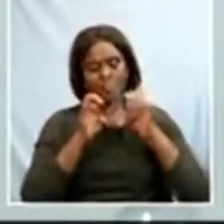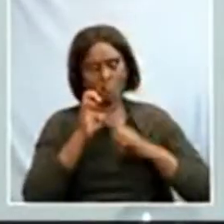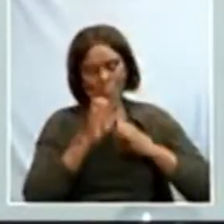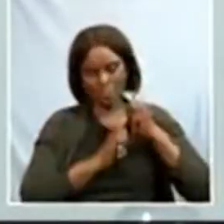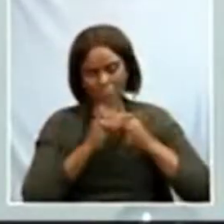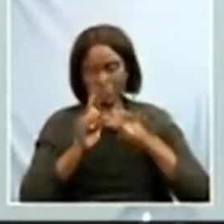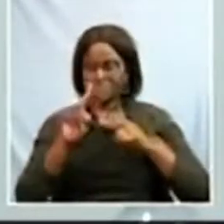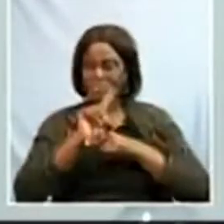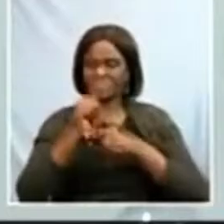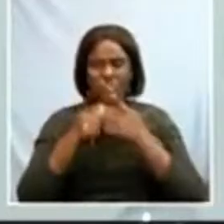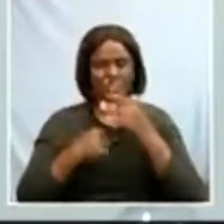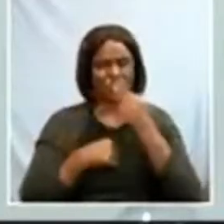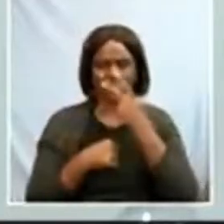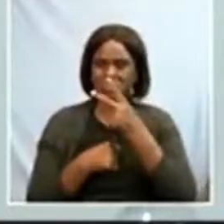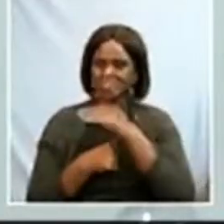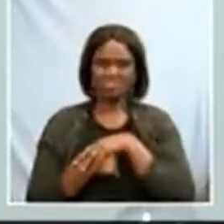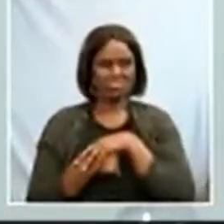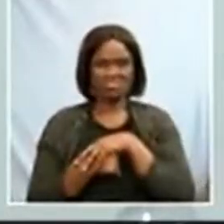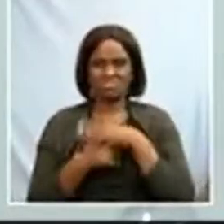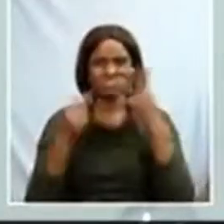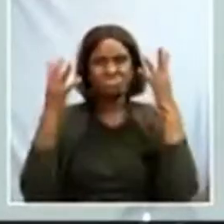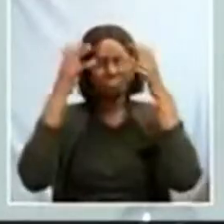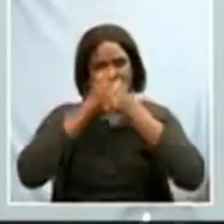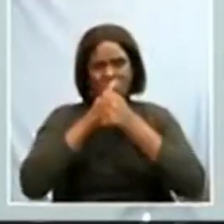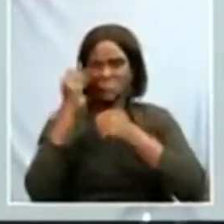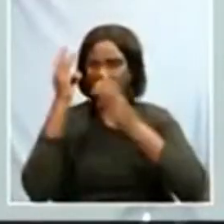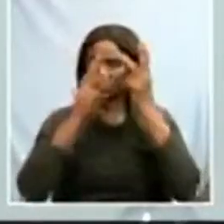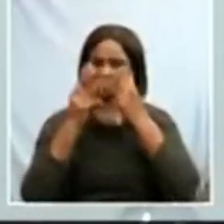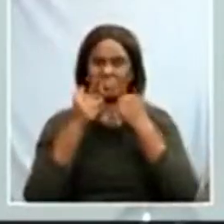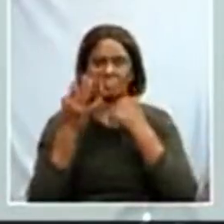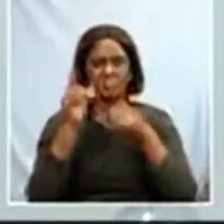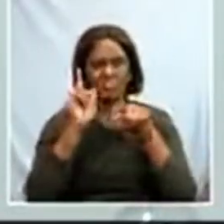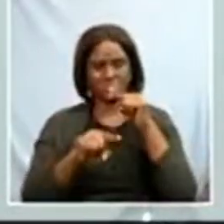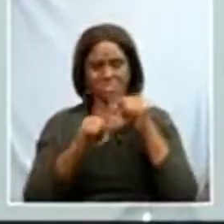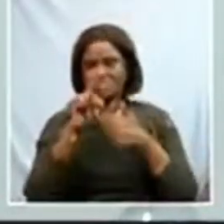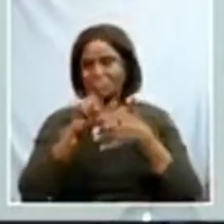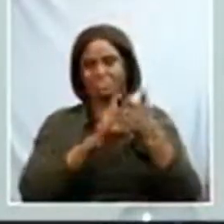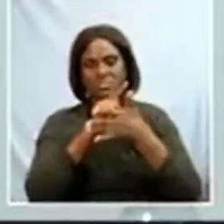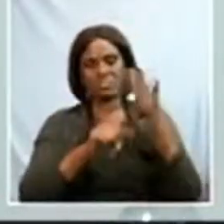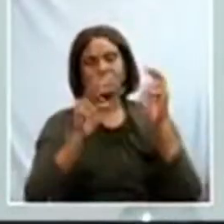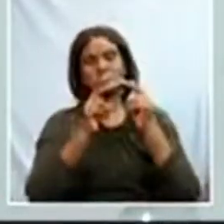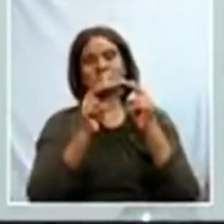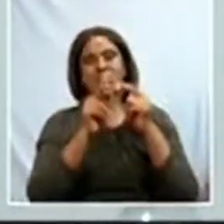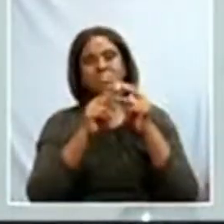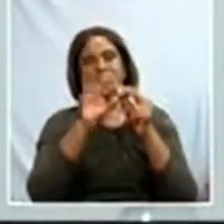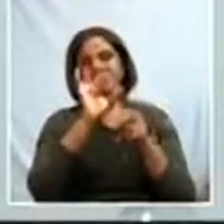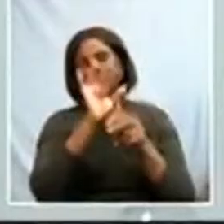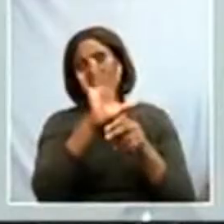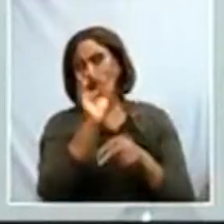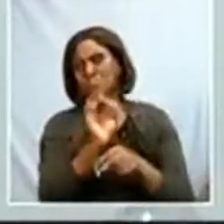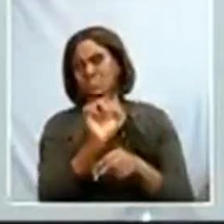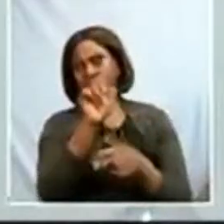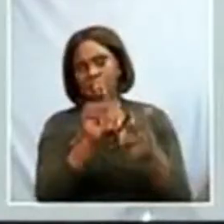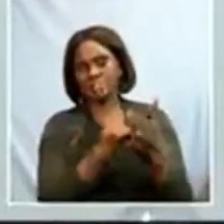what I'm seeing really is saddening. You can't terminate a contract at